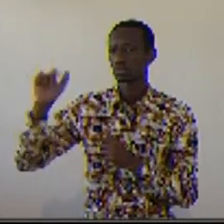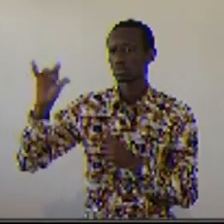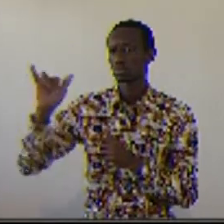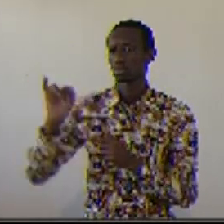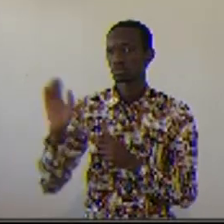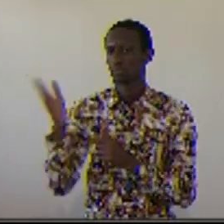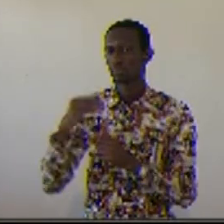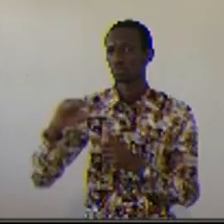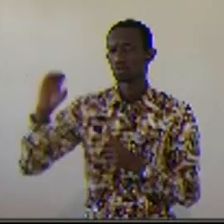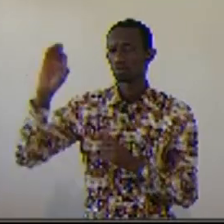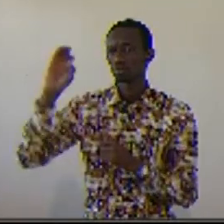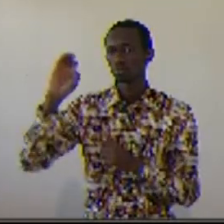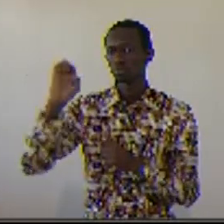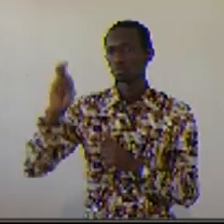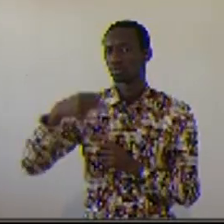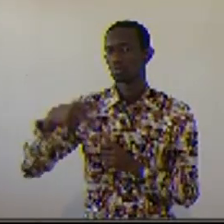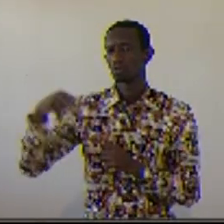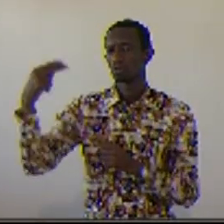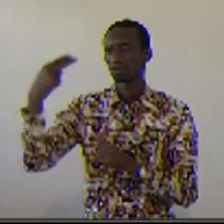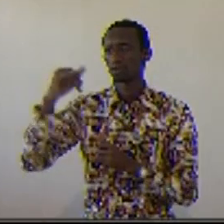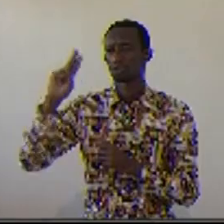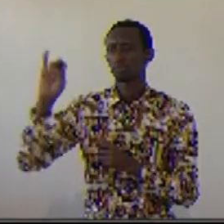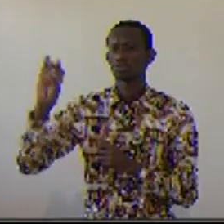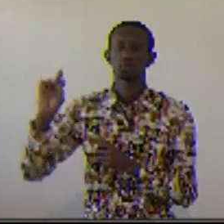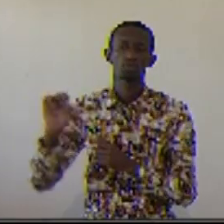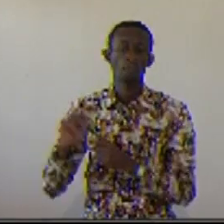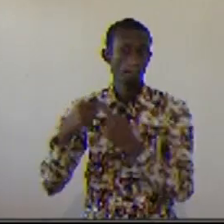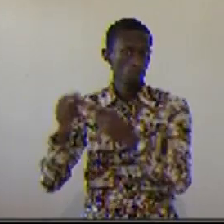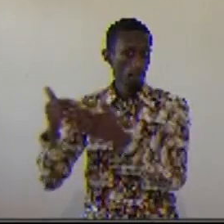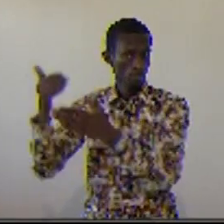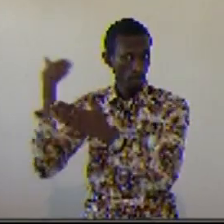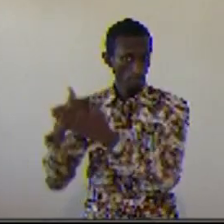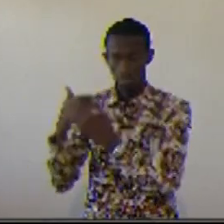Before we look at the reactivity and the acidity of the phenol,